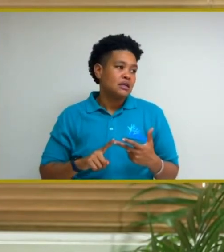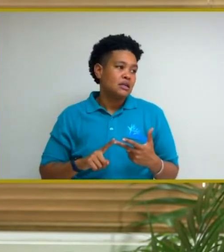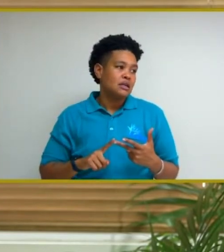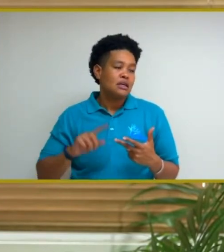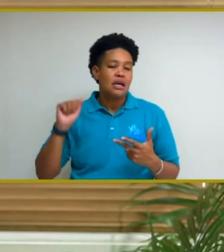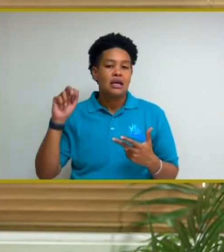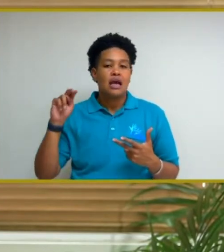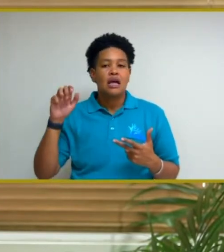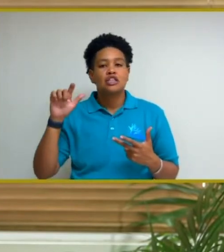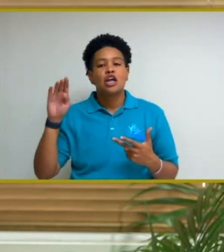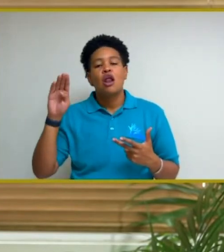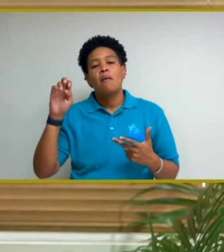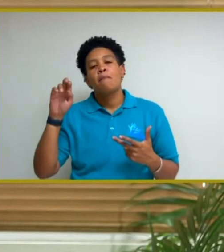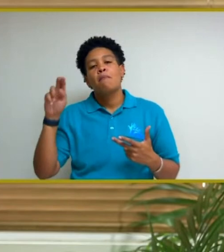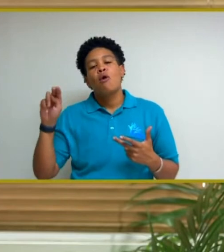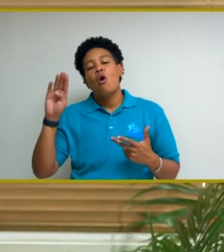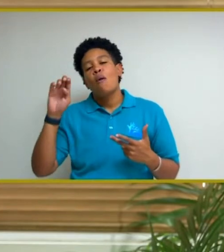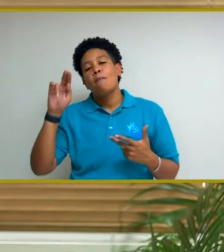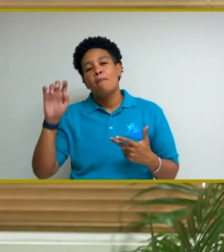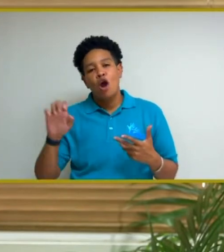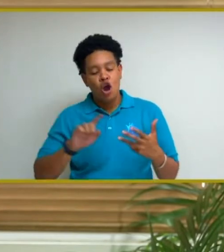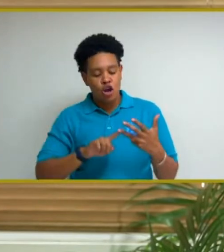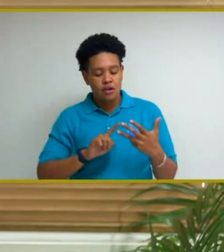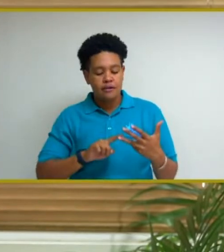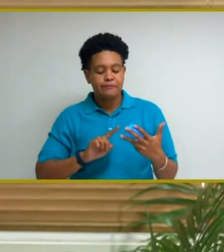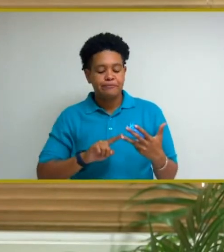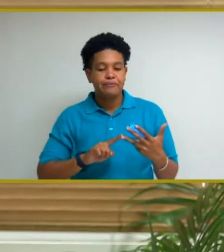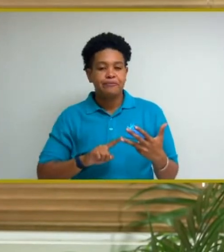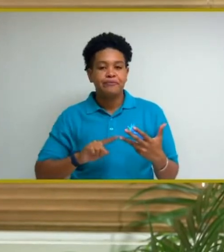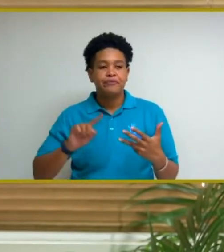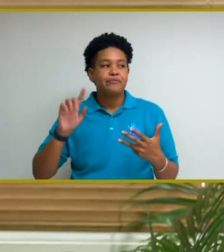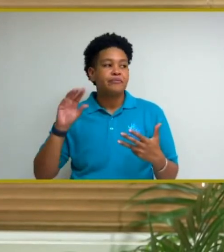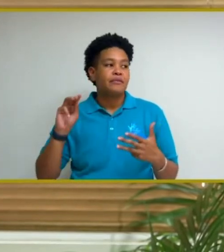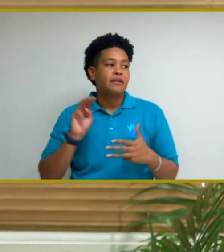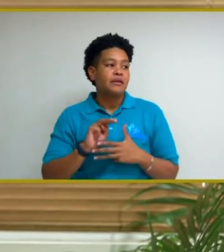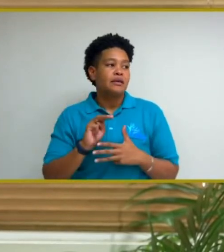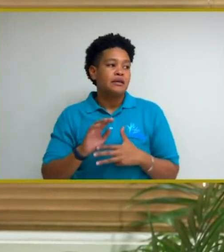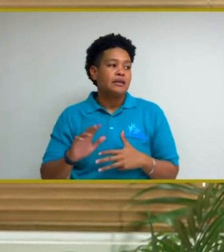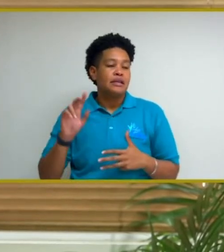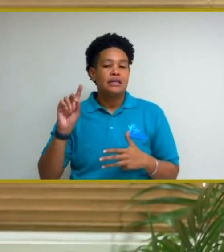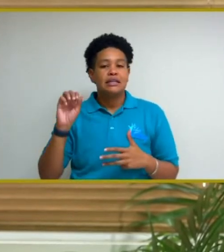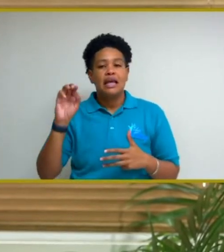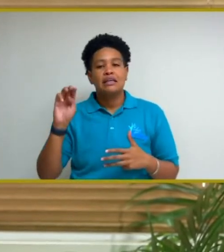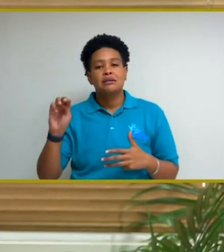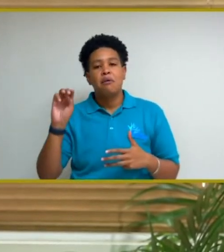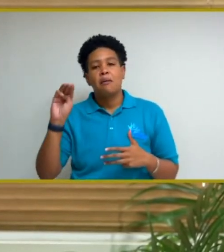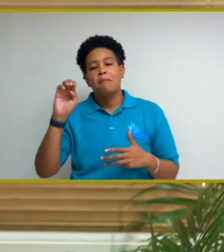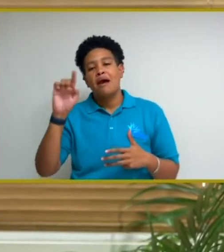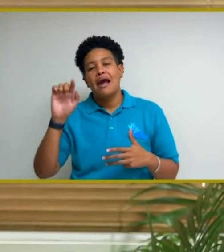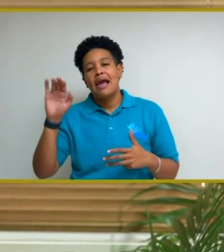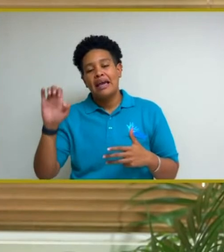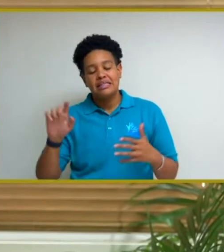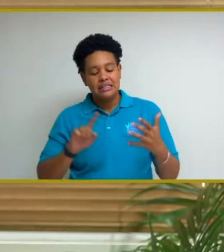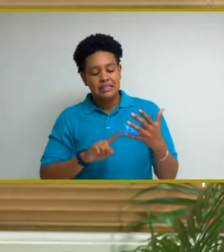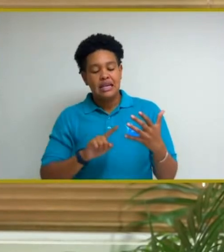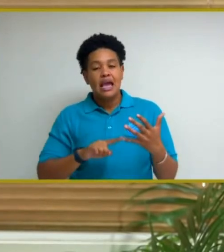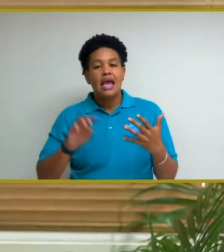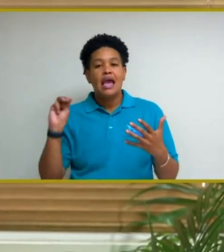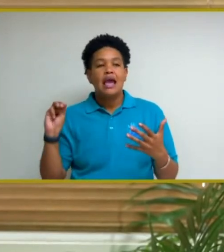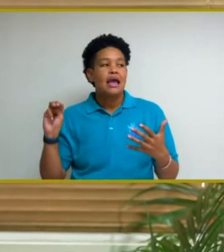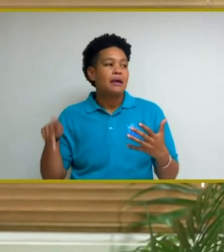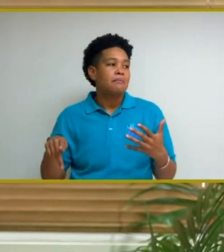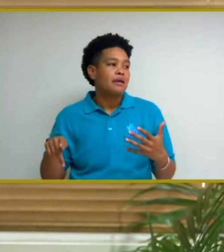Angela Brown-Burke, Member of Parliament and Minister Desmond McKenzie, and